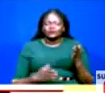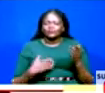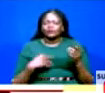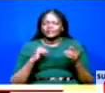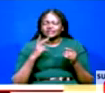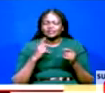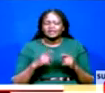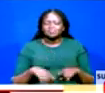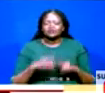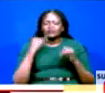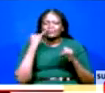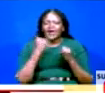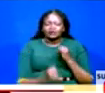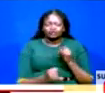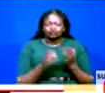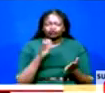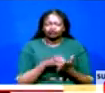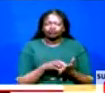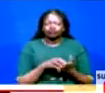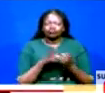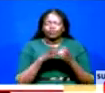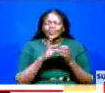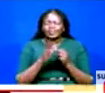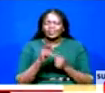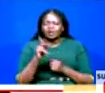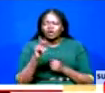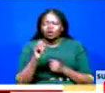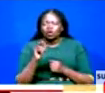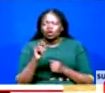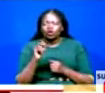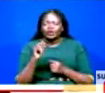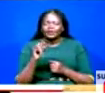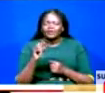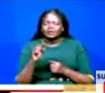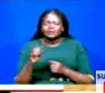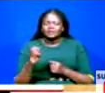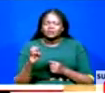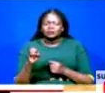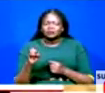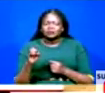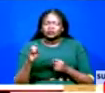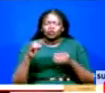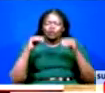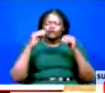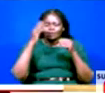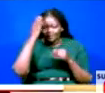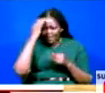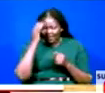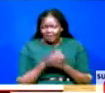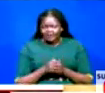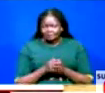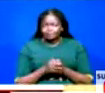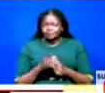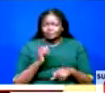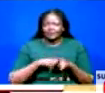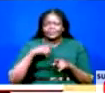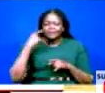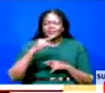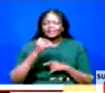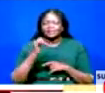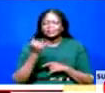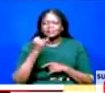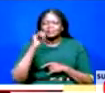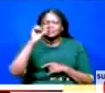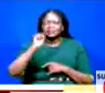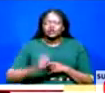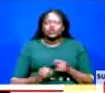successive final slot for his side. Korogez qualified on Monday after edging out East Isili South United 2-1,